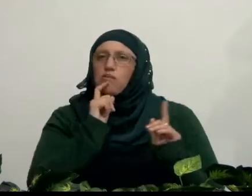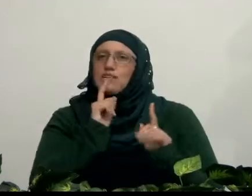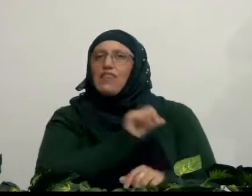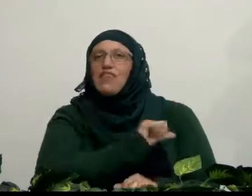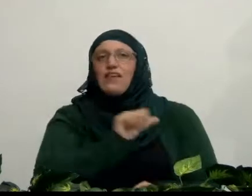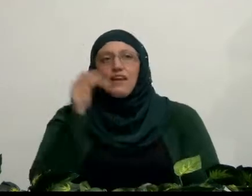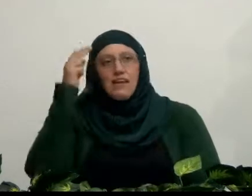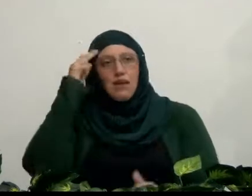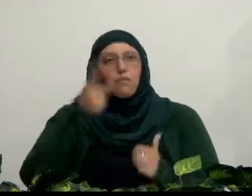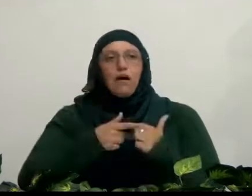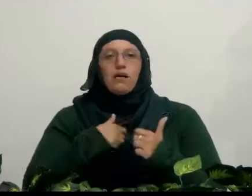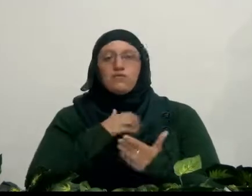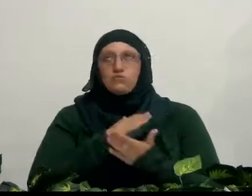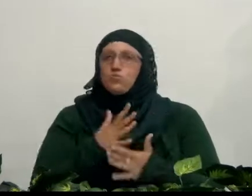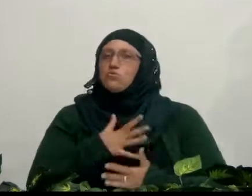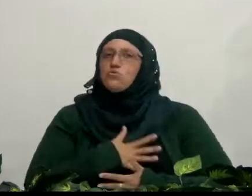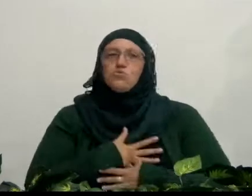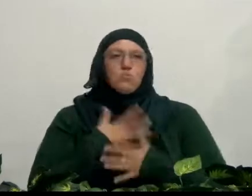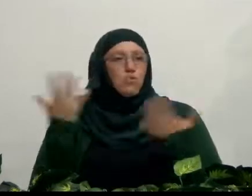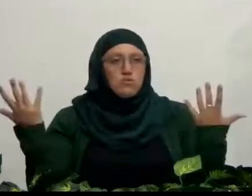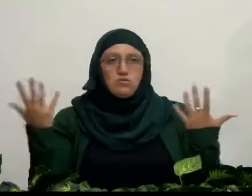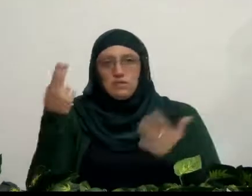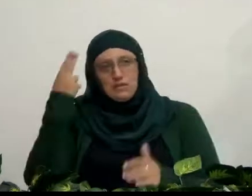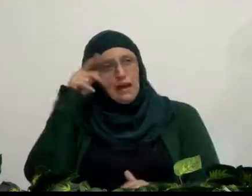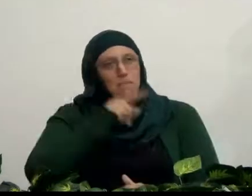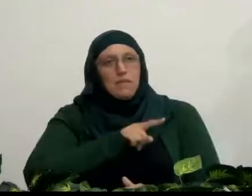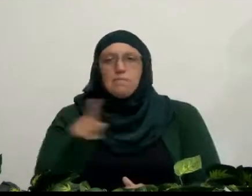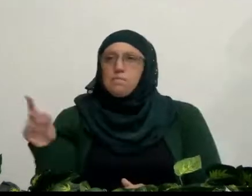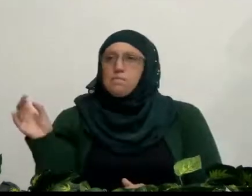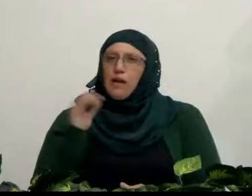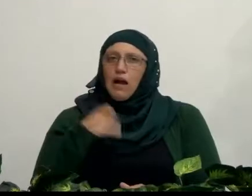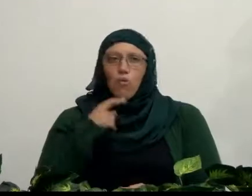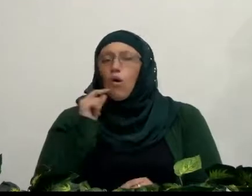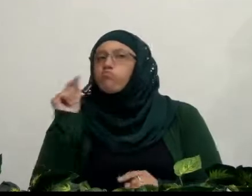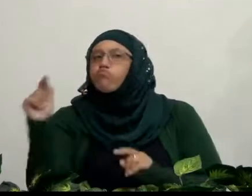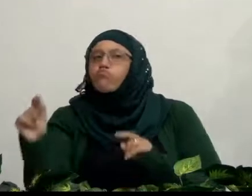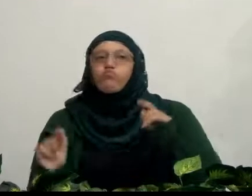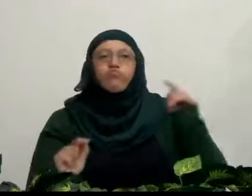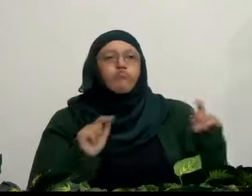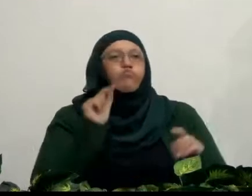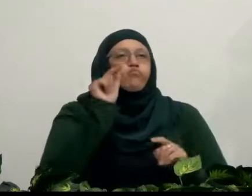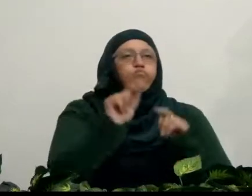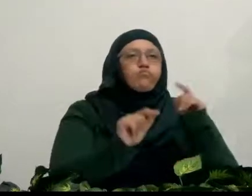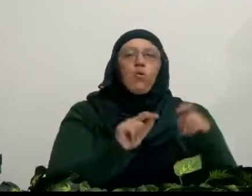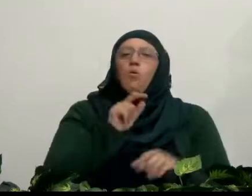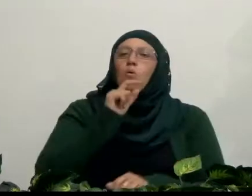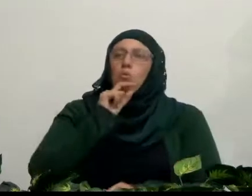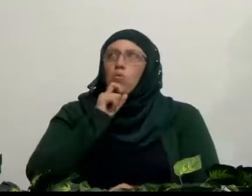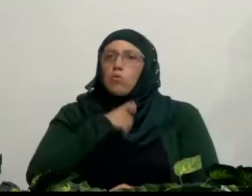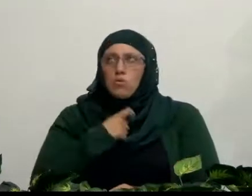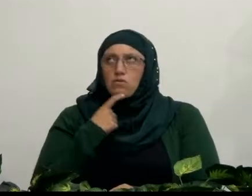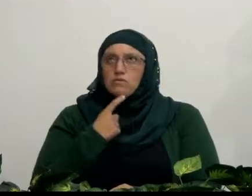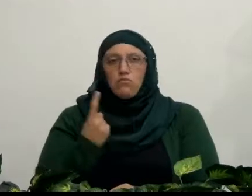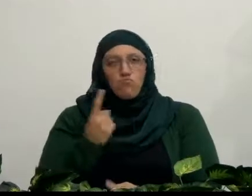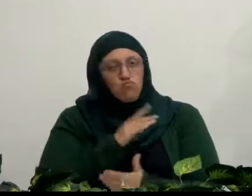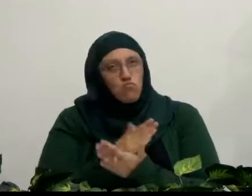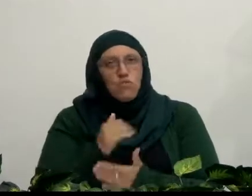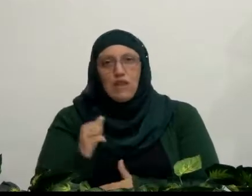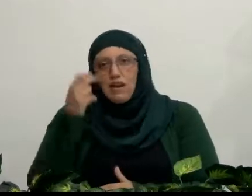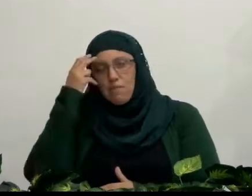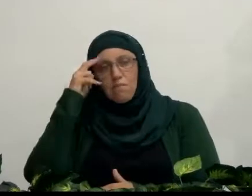names, and I would have pointed them out. I would have singled them out and called them by what they really